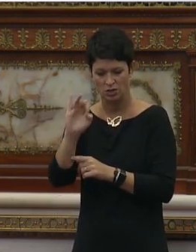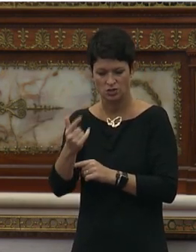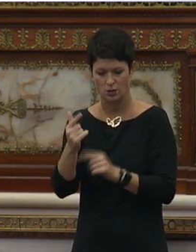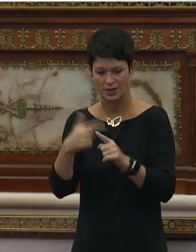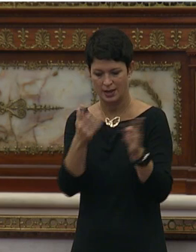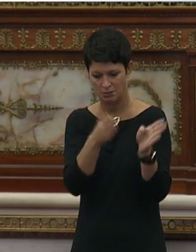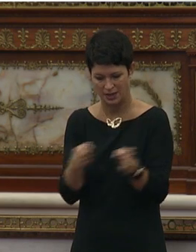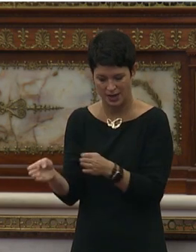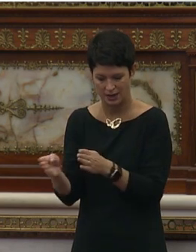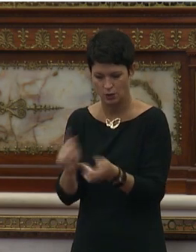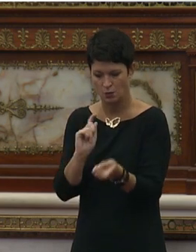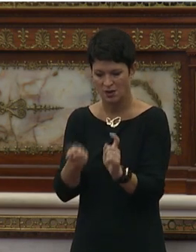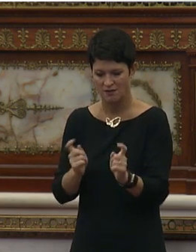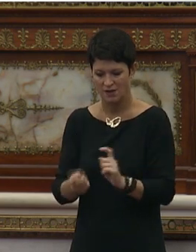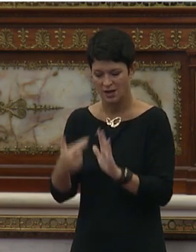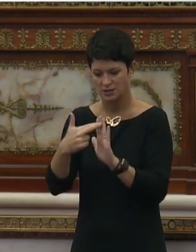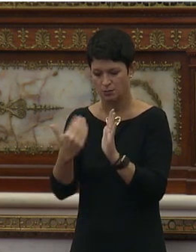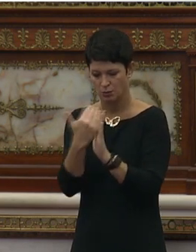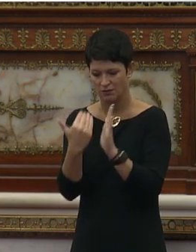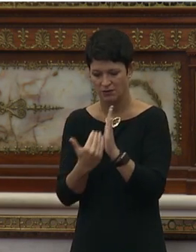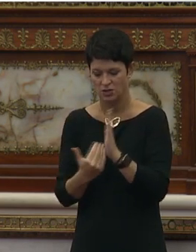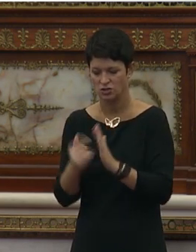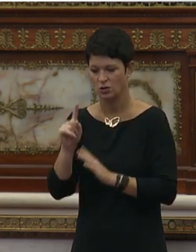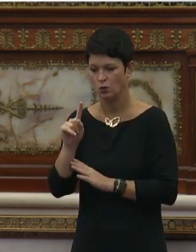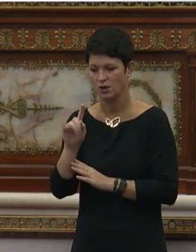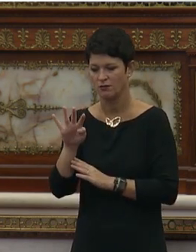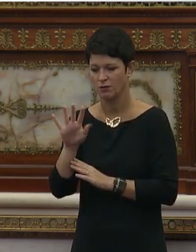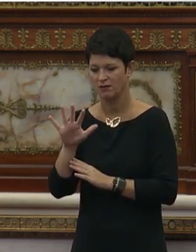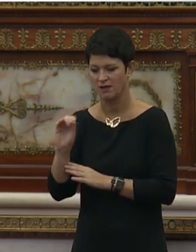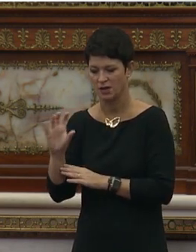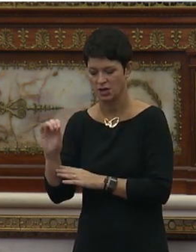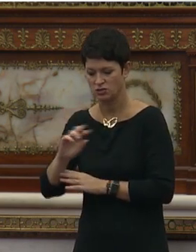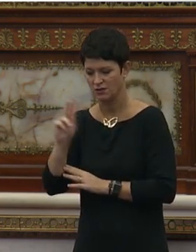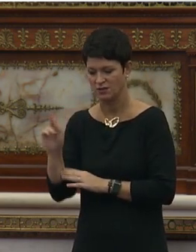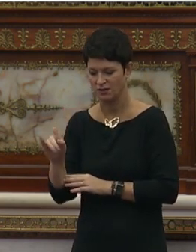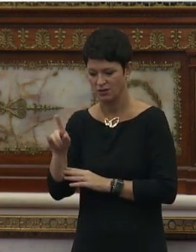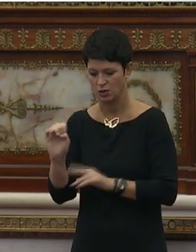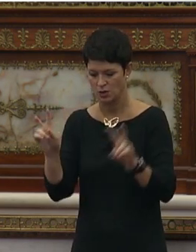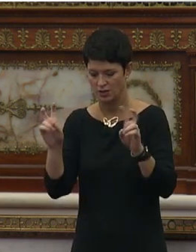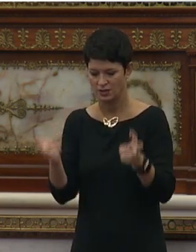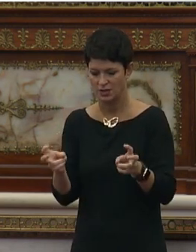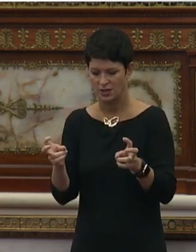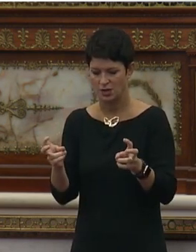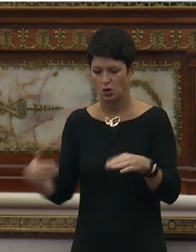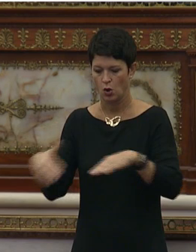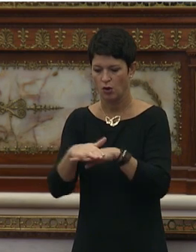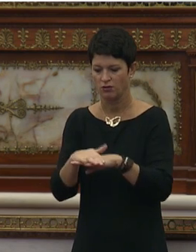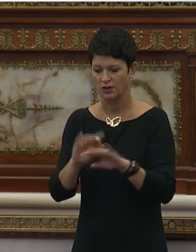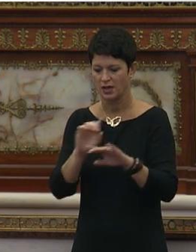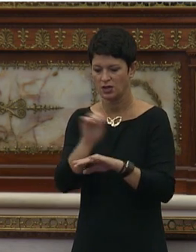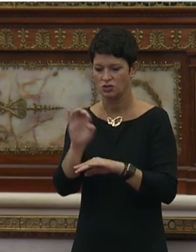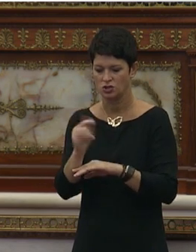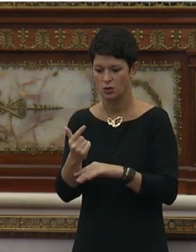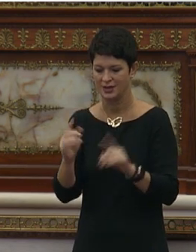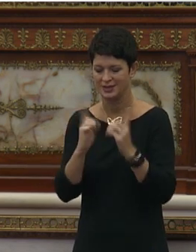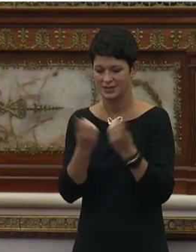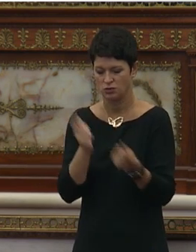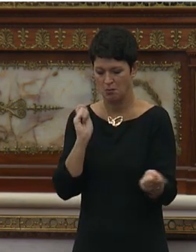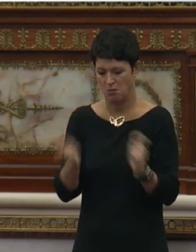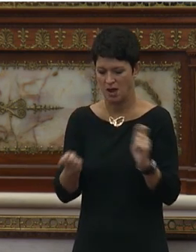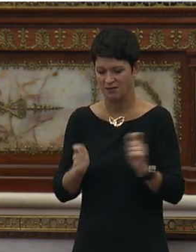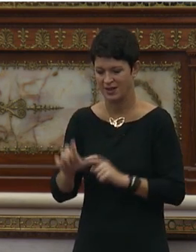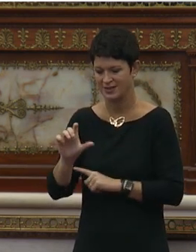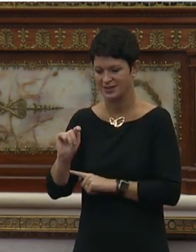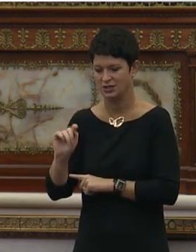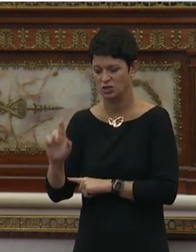Planning, to revise certain provisions of Section 14500 of the Philadelphia Code, entitled Overlay Zoning Districts, by modifying the